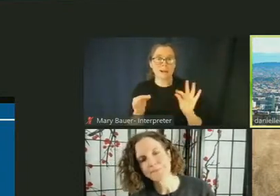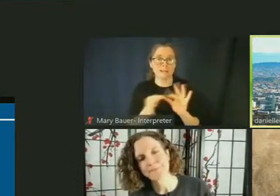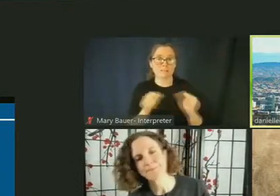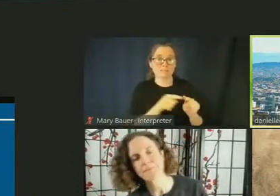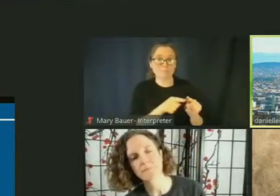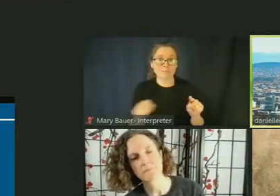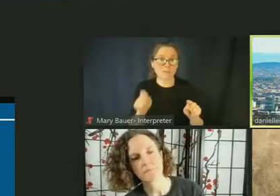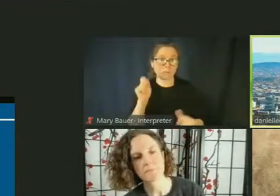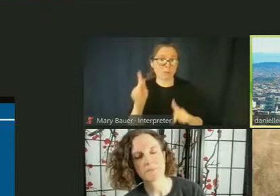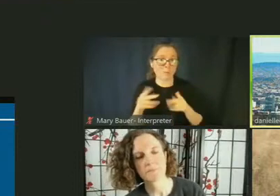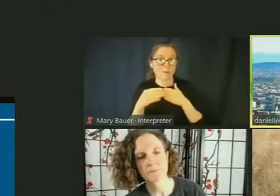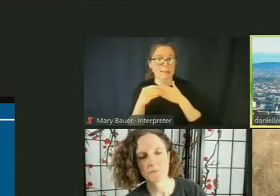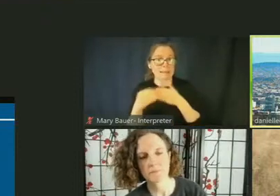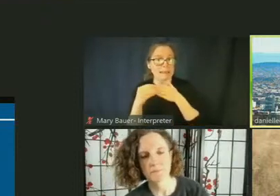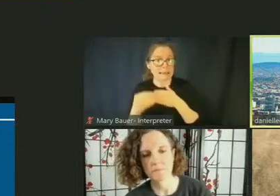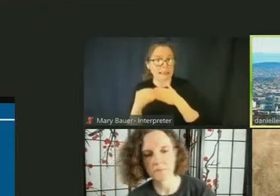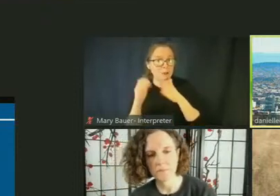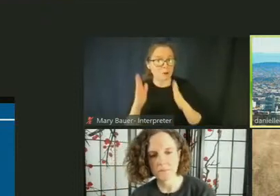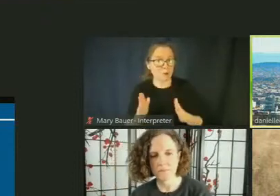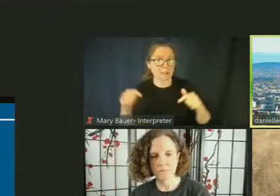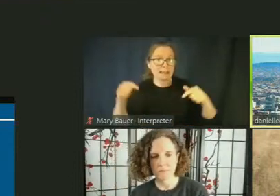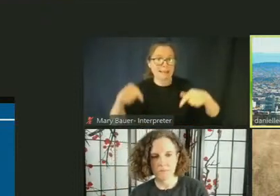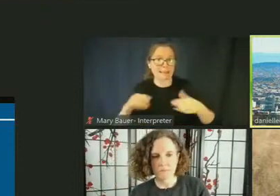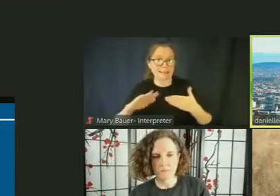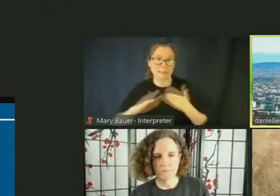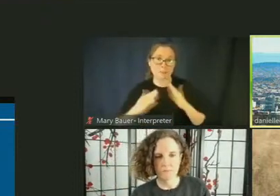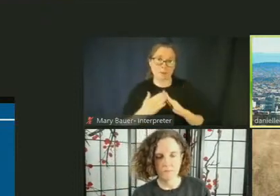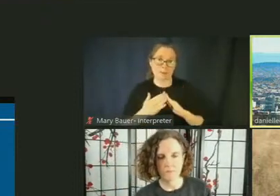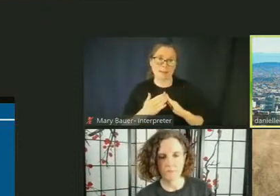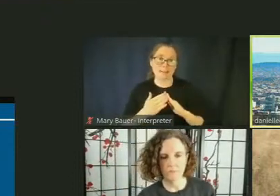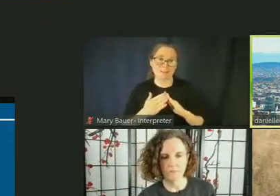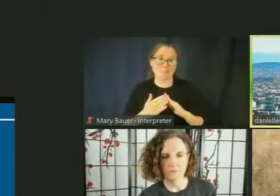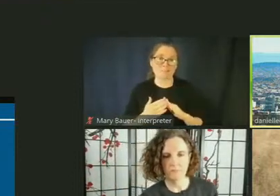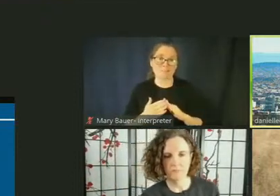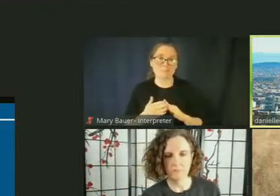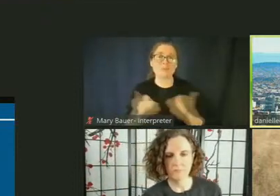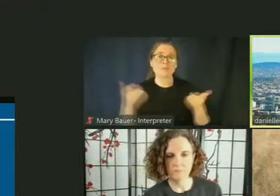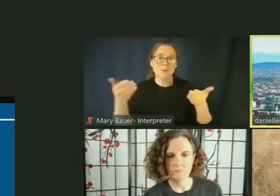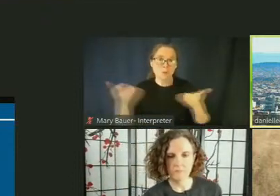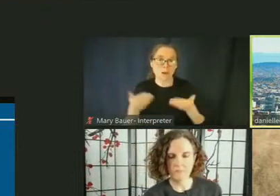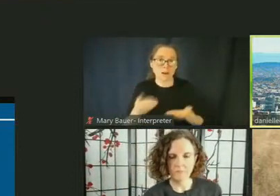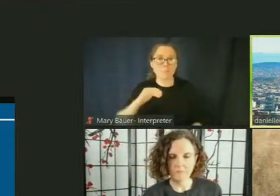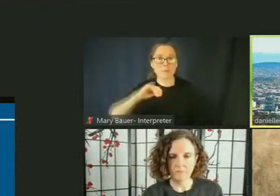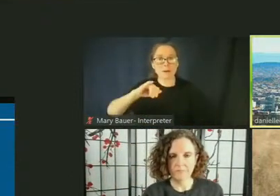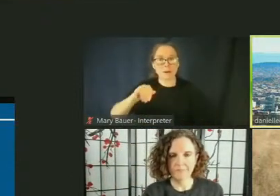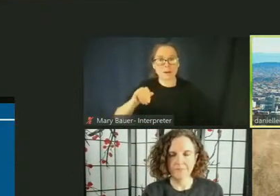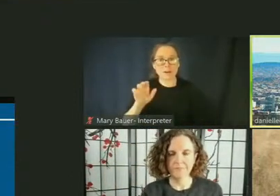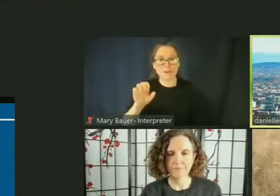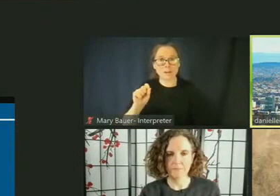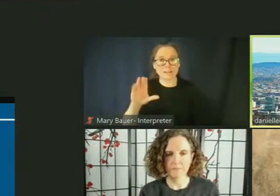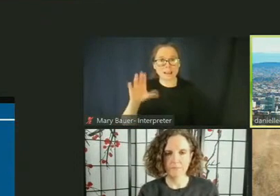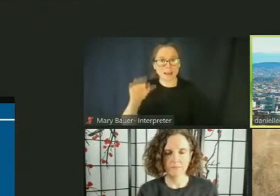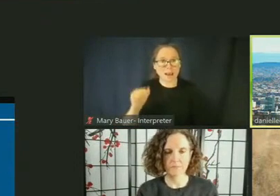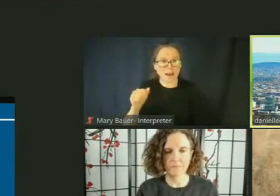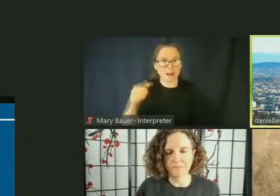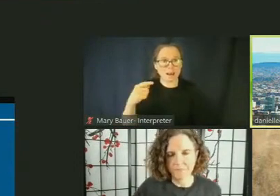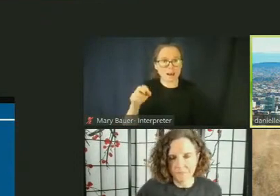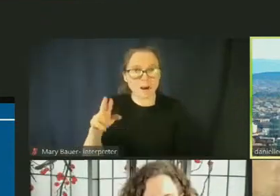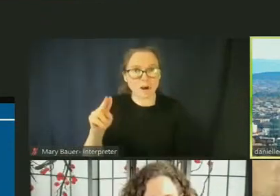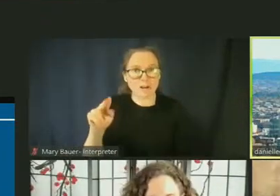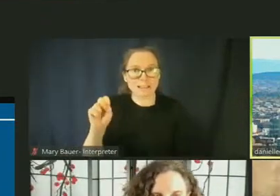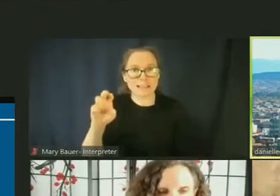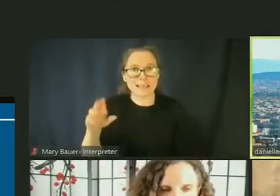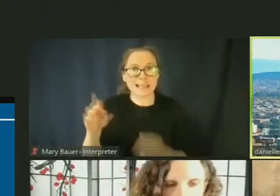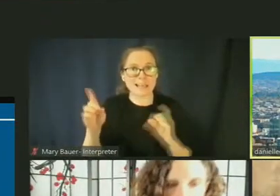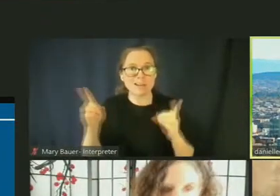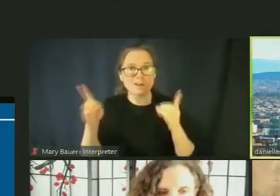leaders in our community, and we are just so fortunate. So please join me in welcoming Jessica Guernsey, who is the Director of Public Health